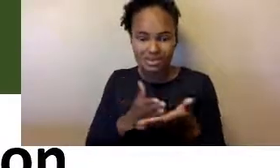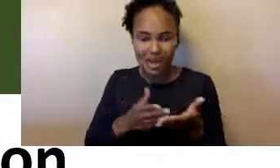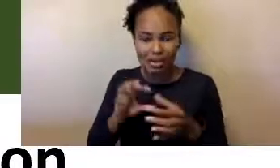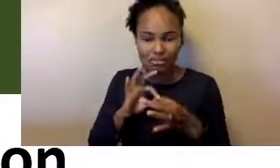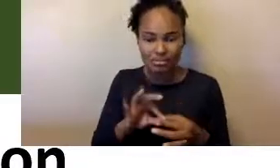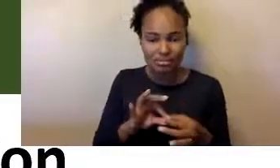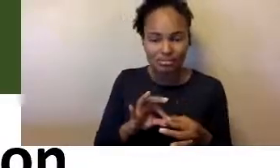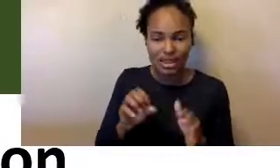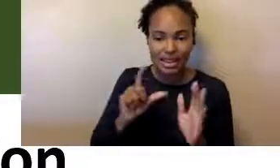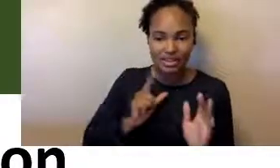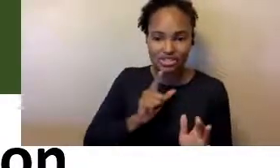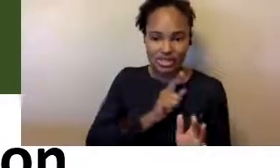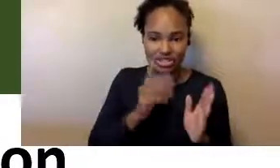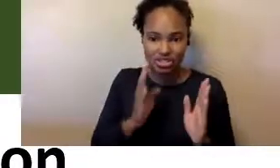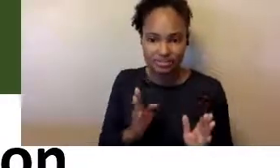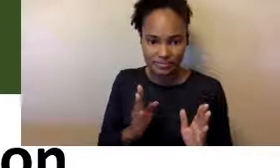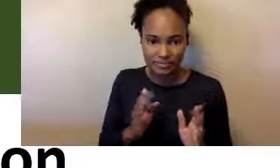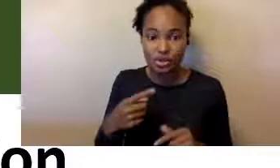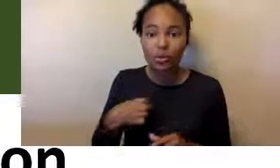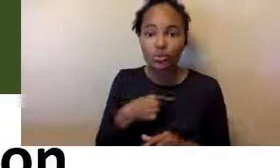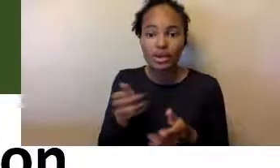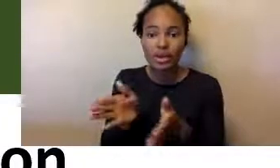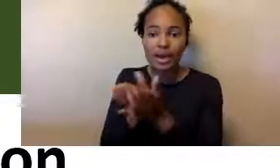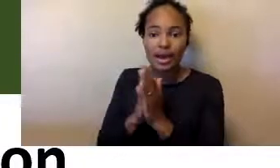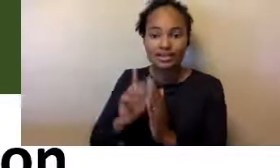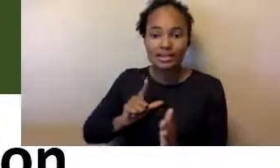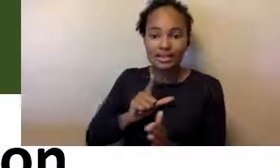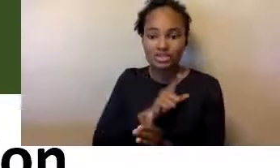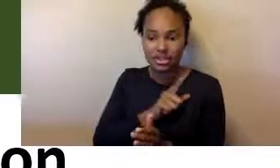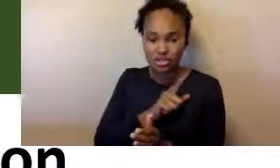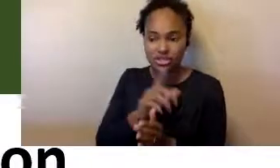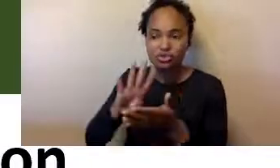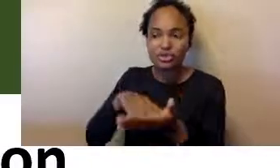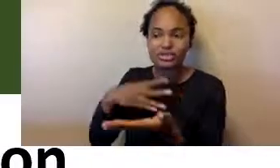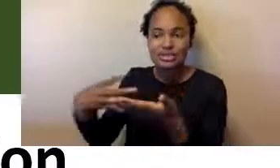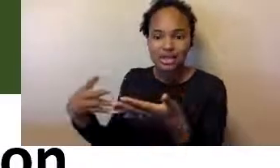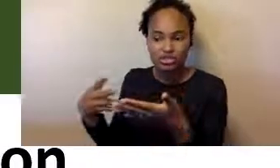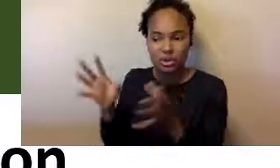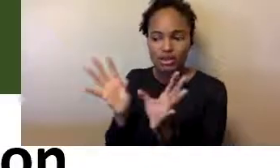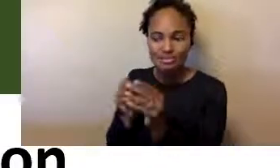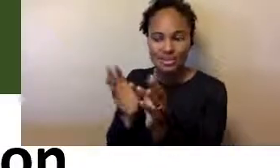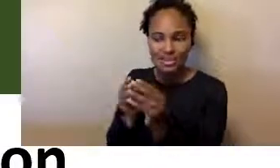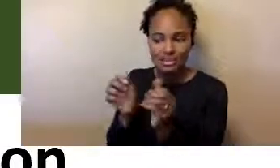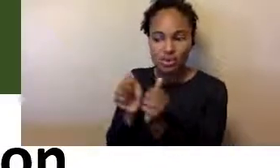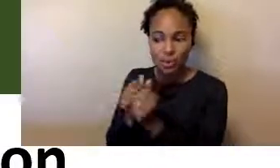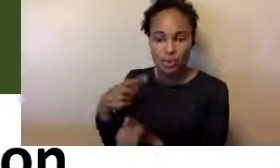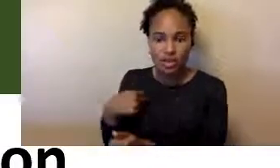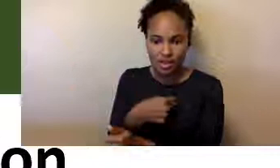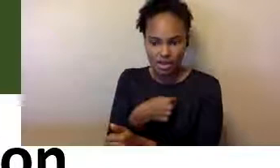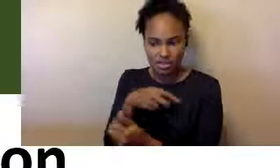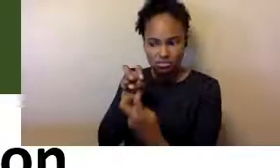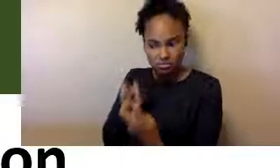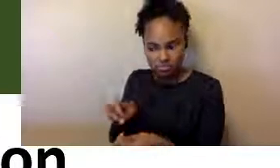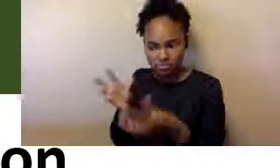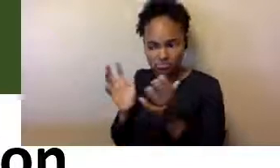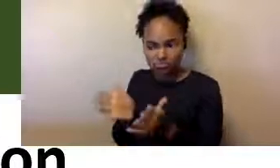state legislature to schedule meetings with us, meetings to discuss this issue